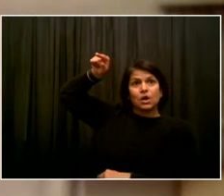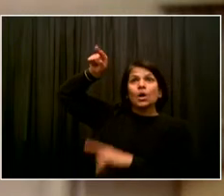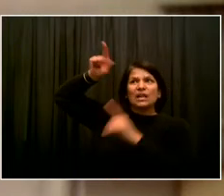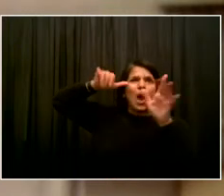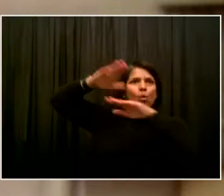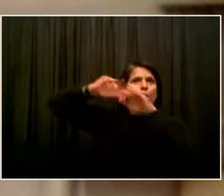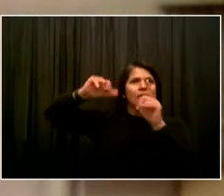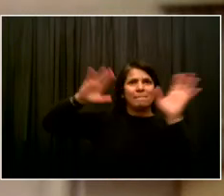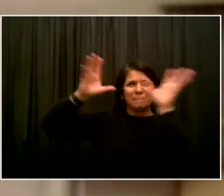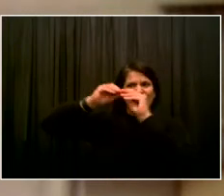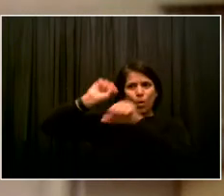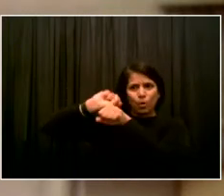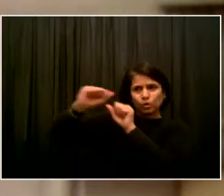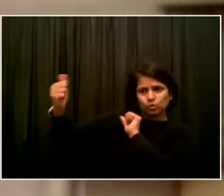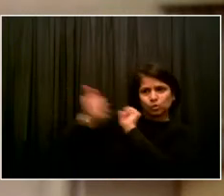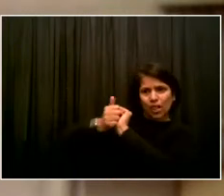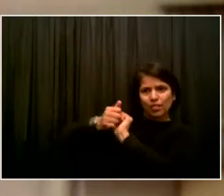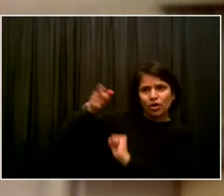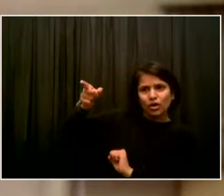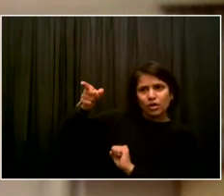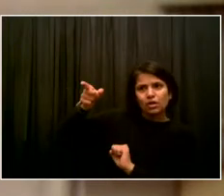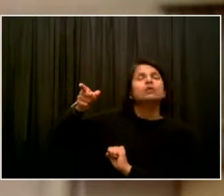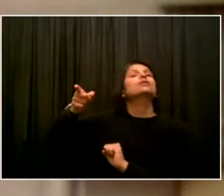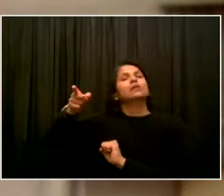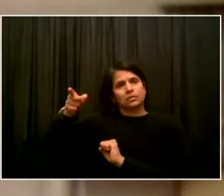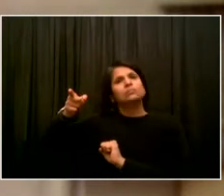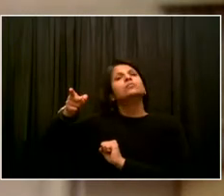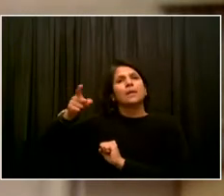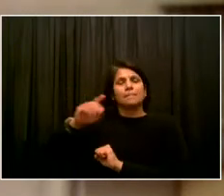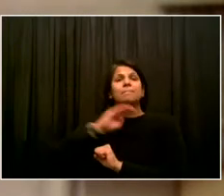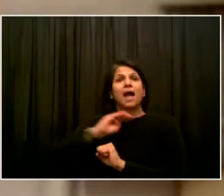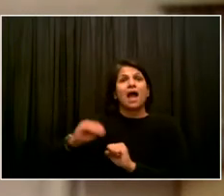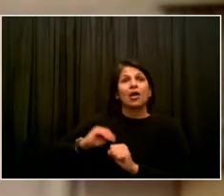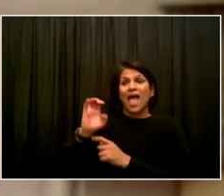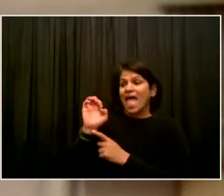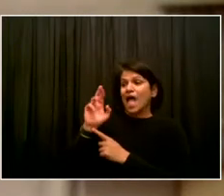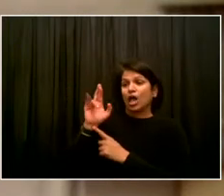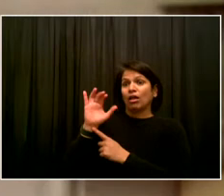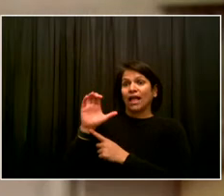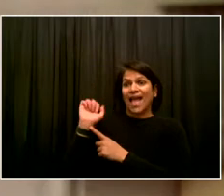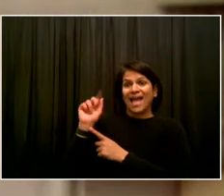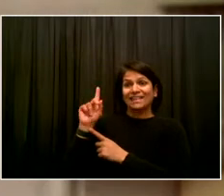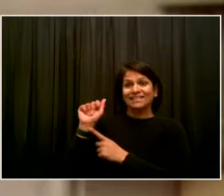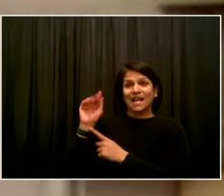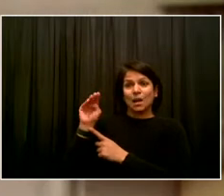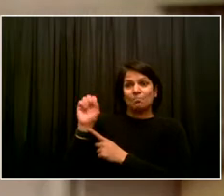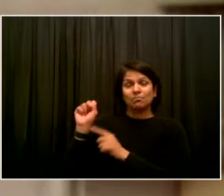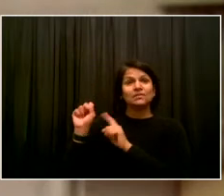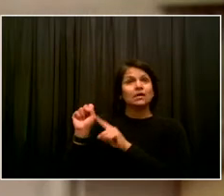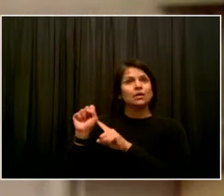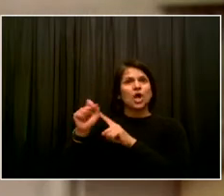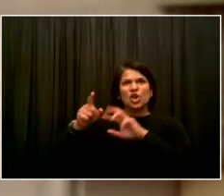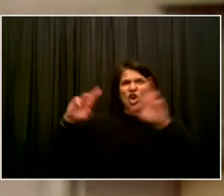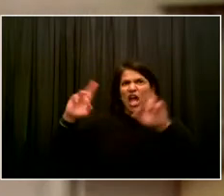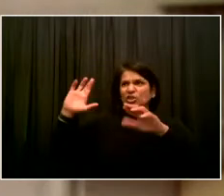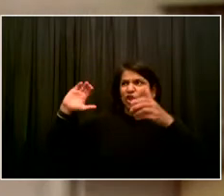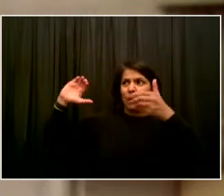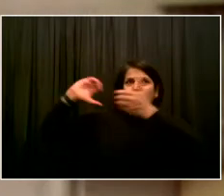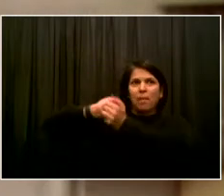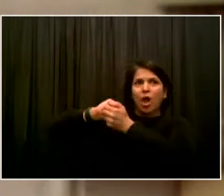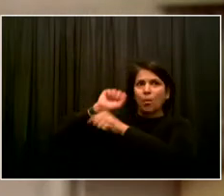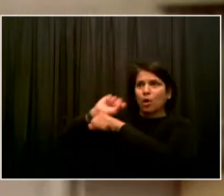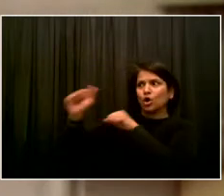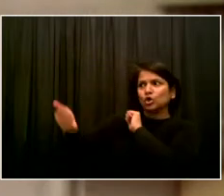public wants to see. They don't want any battling, no turf battles here, because we have one common battle to fight, and that is against this